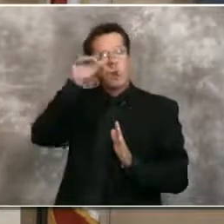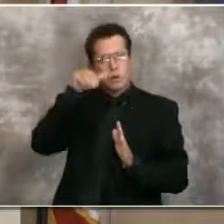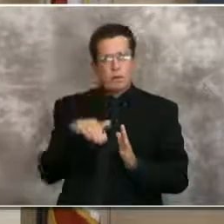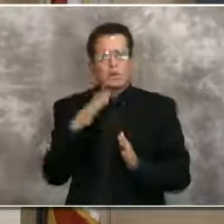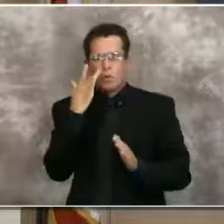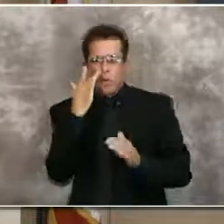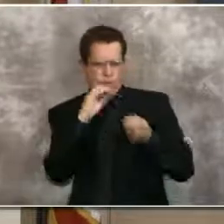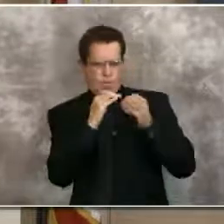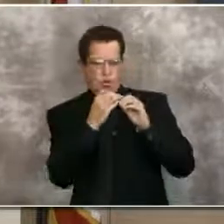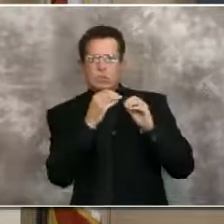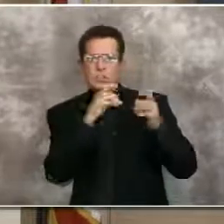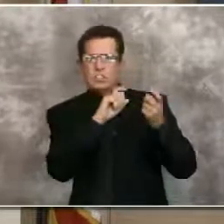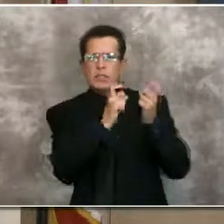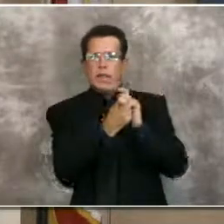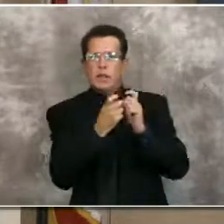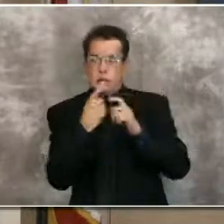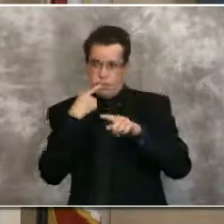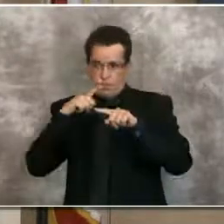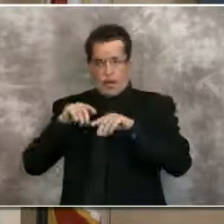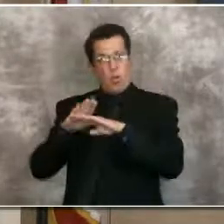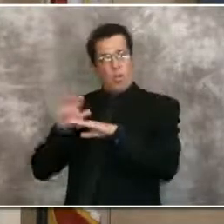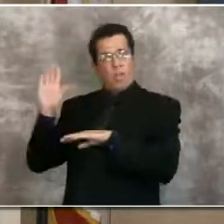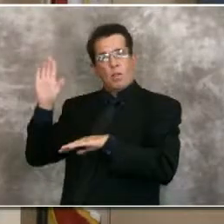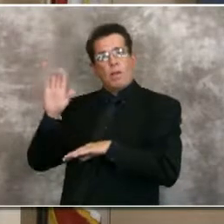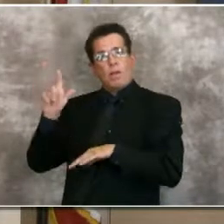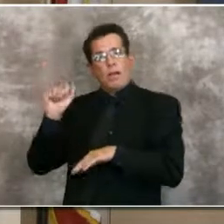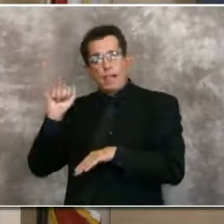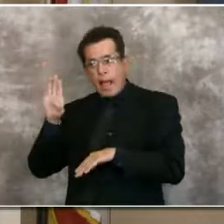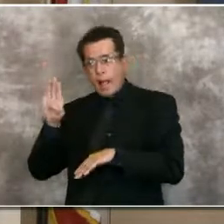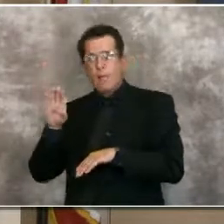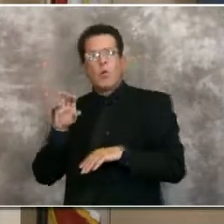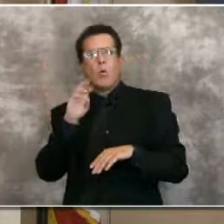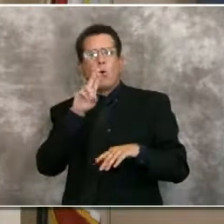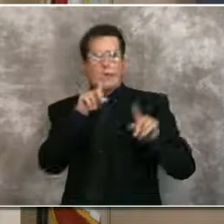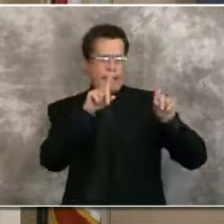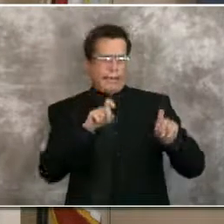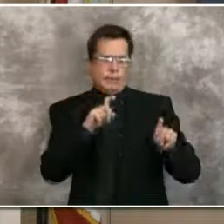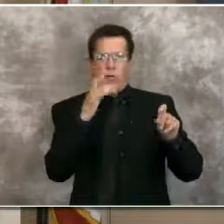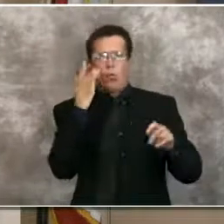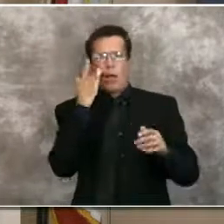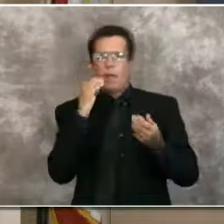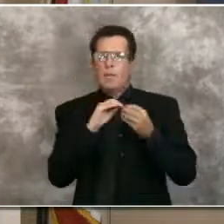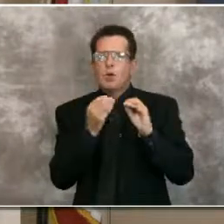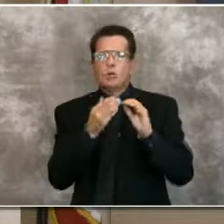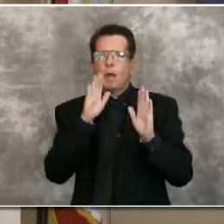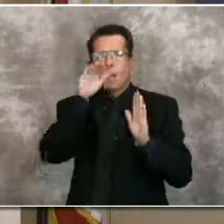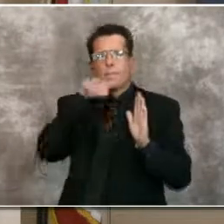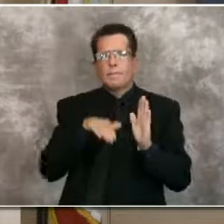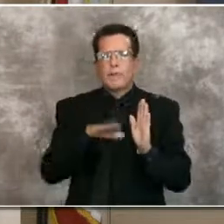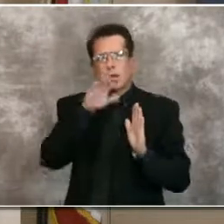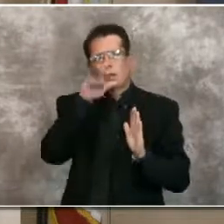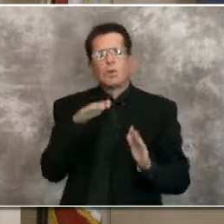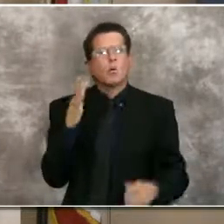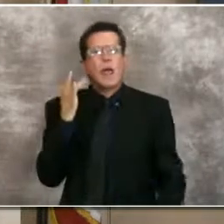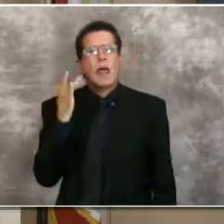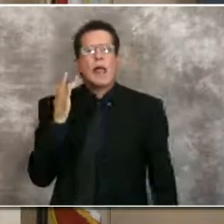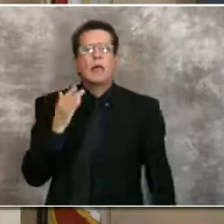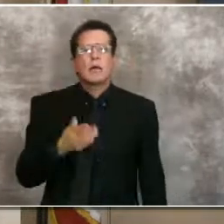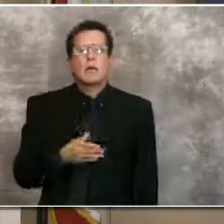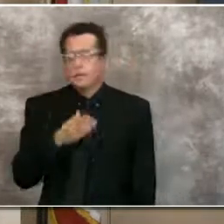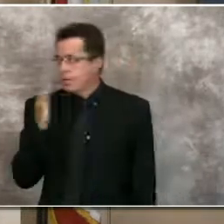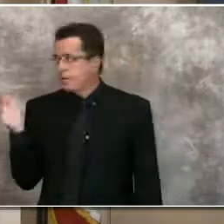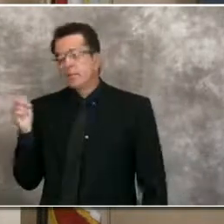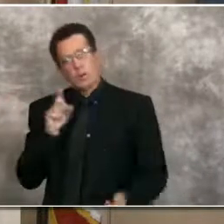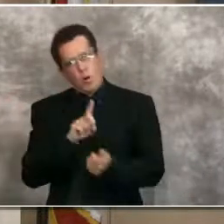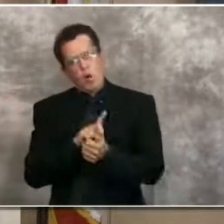in accordance to test capacity or number of people who get tested? And this is Nelly Cervantes with El Imparcial. Yeah,